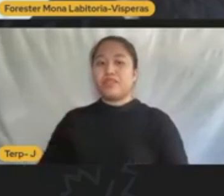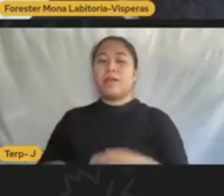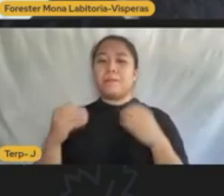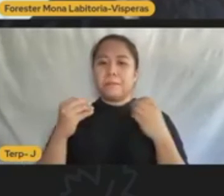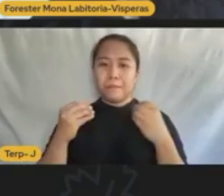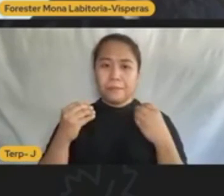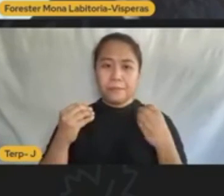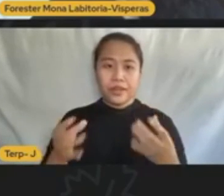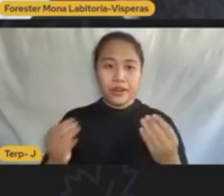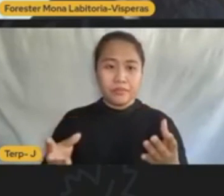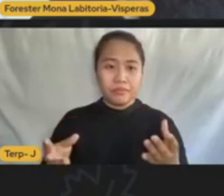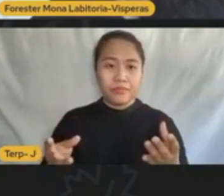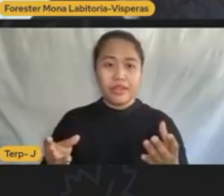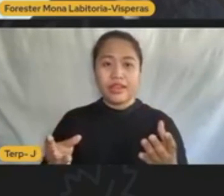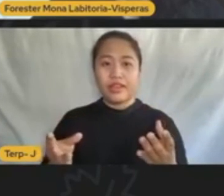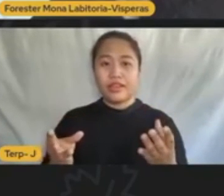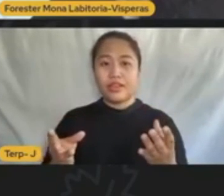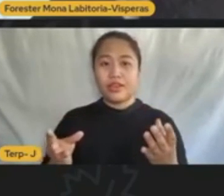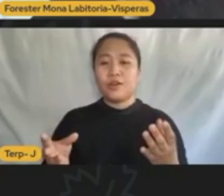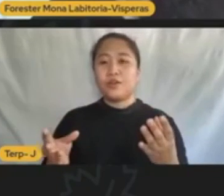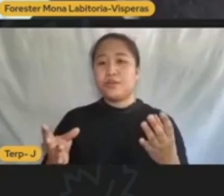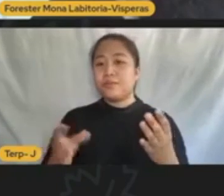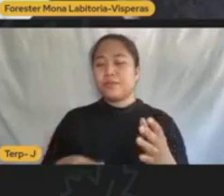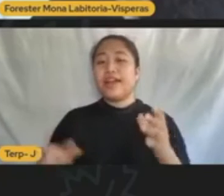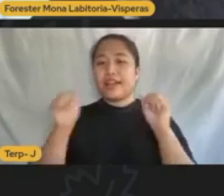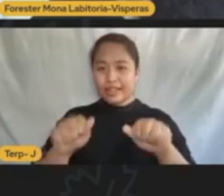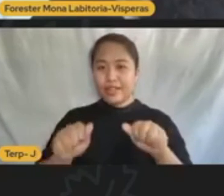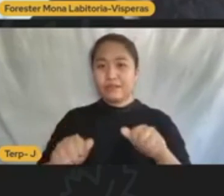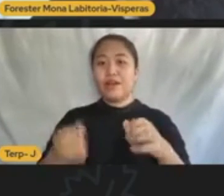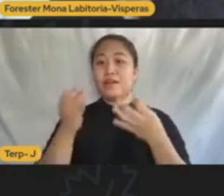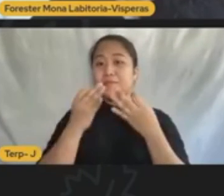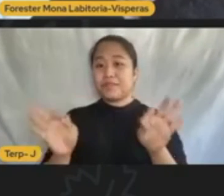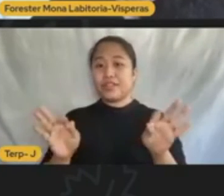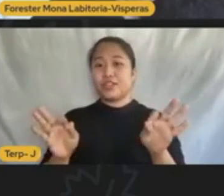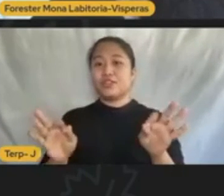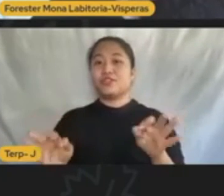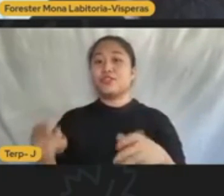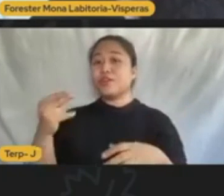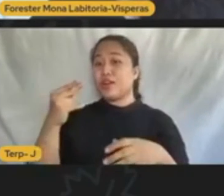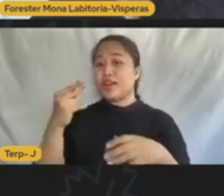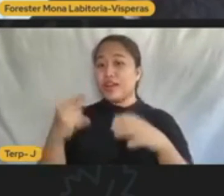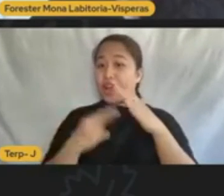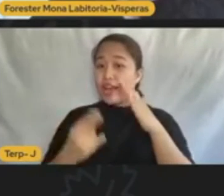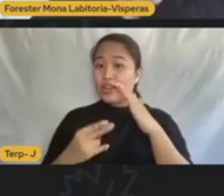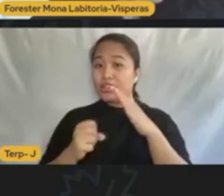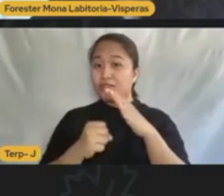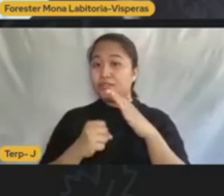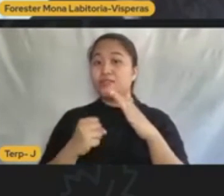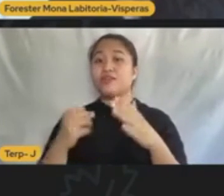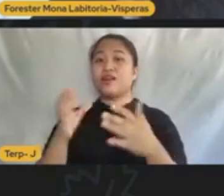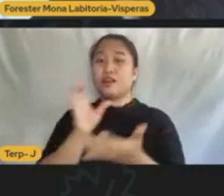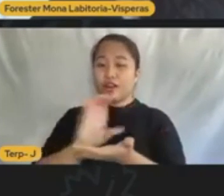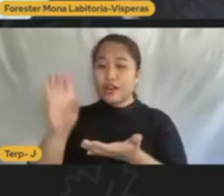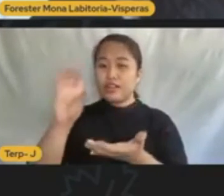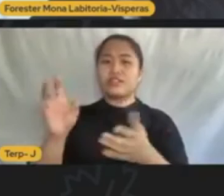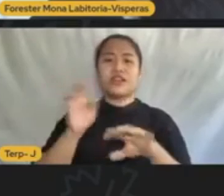can finish high school, college, pursue any degree that they want. So that's the strict sense of the